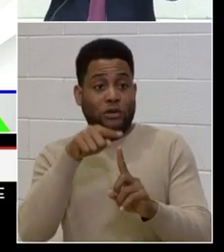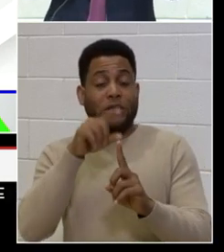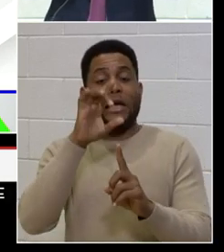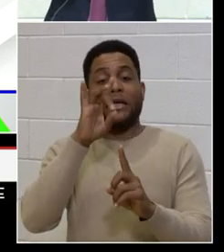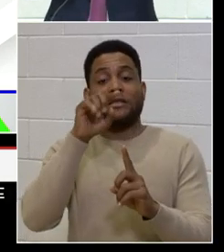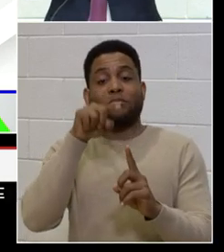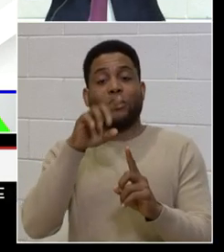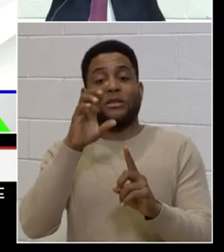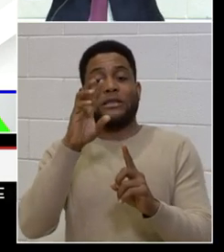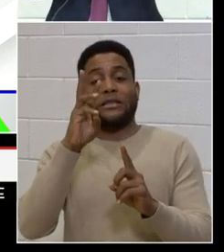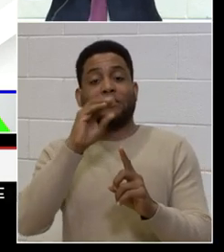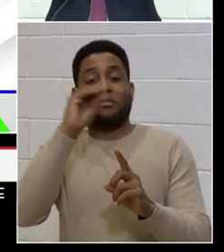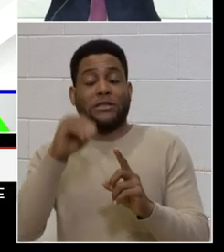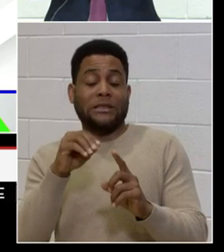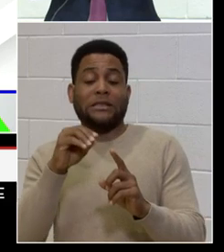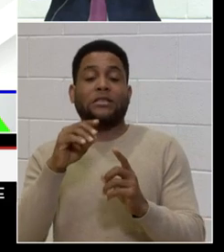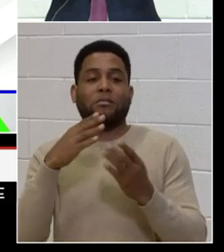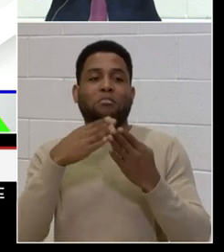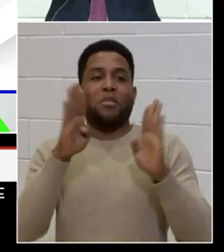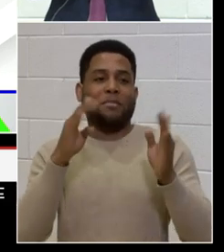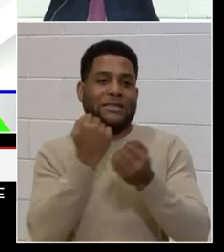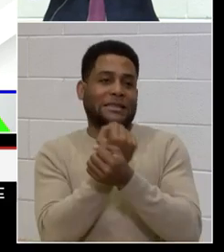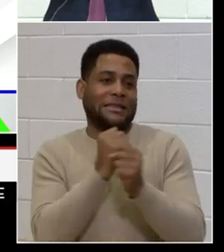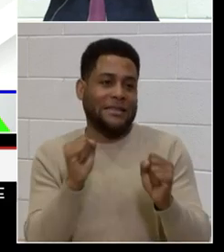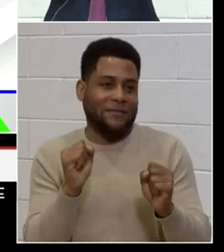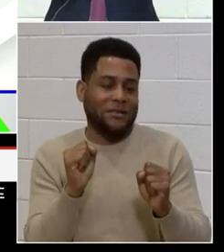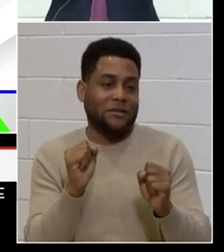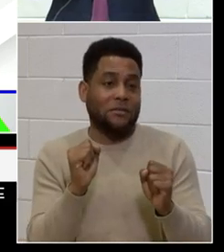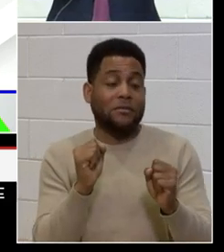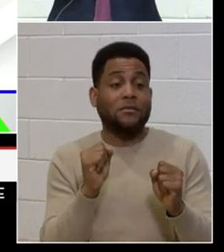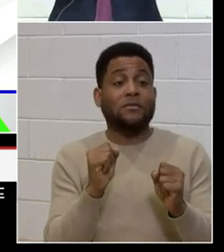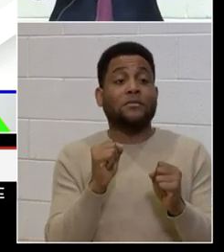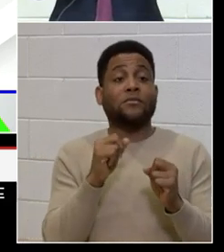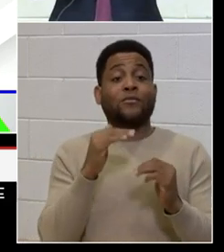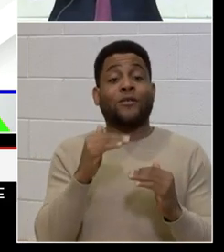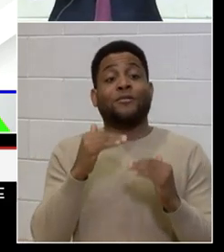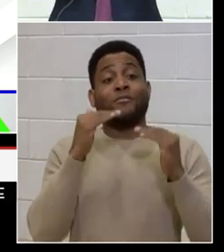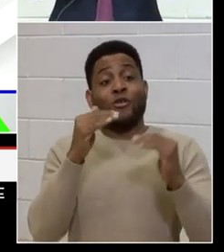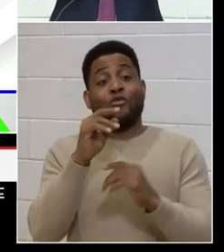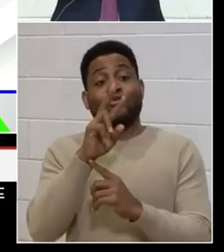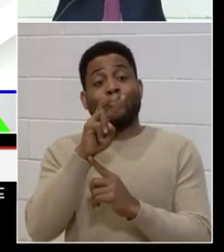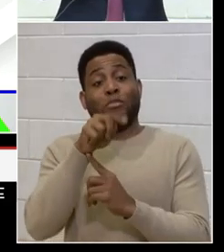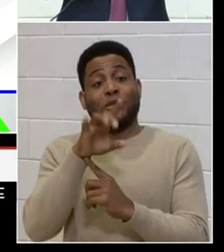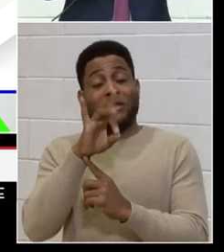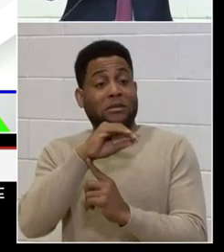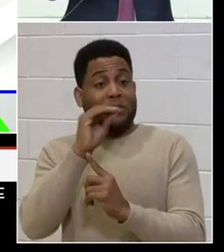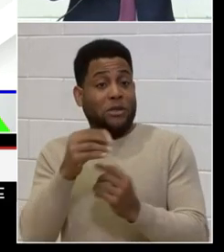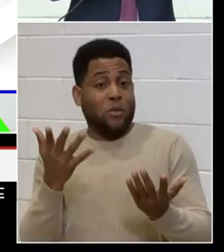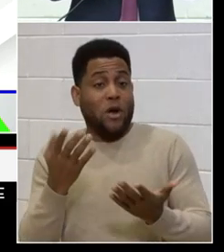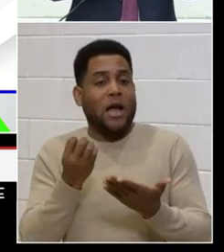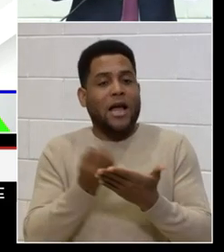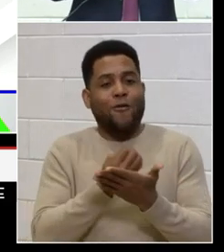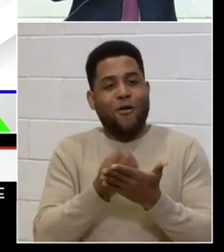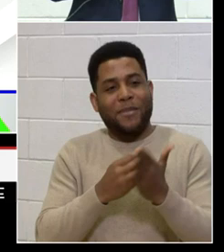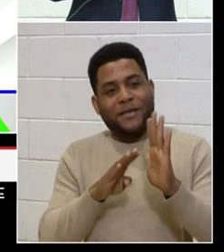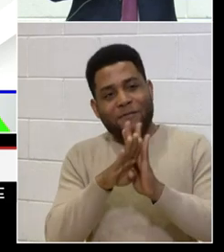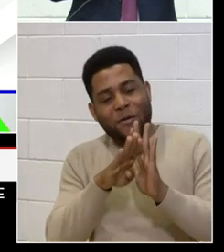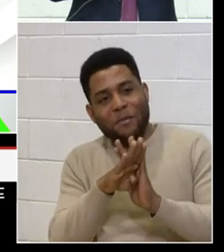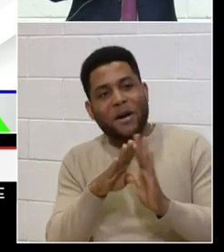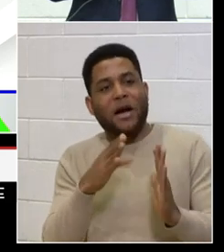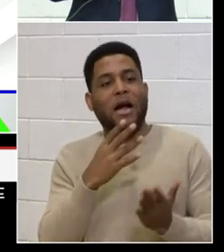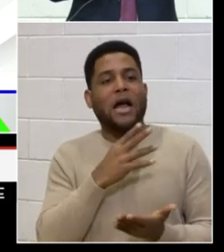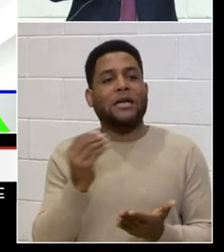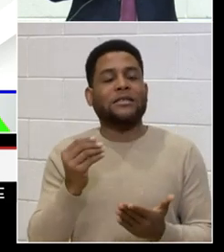8.6%. And then rounding out at 2.8% is economic development and regulation. This includes housing investments